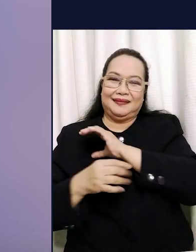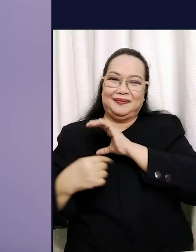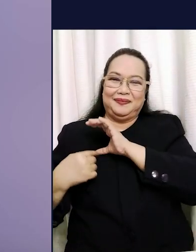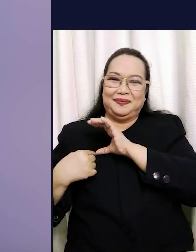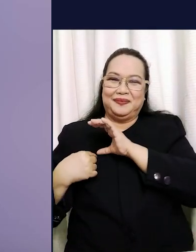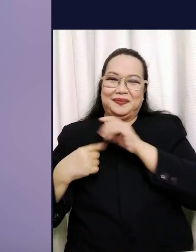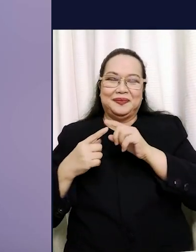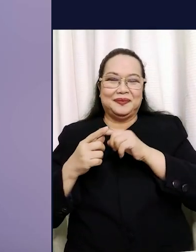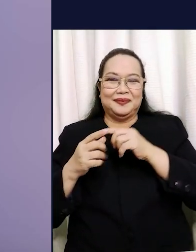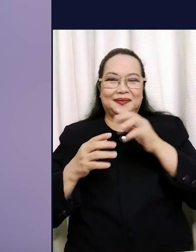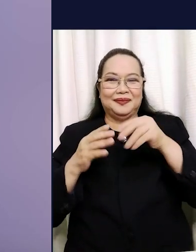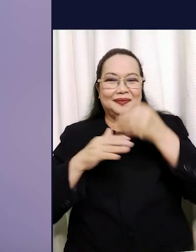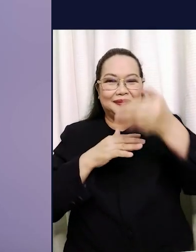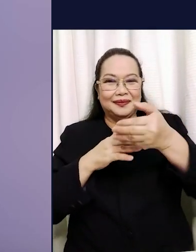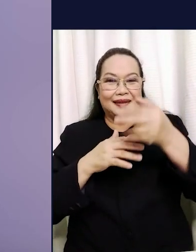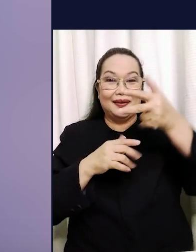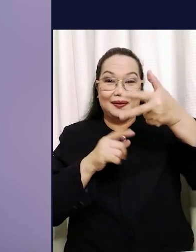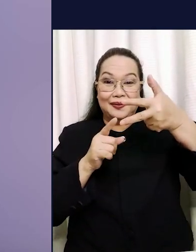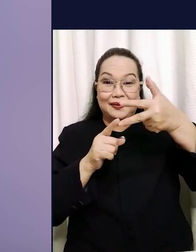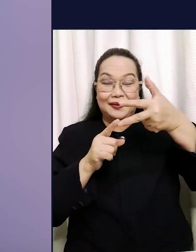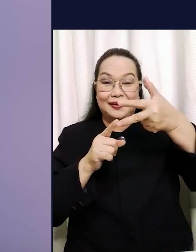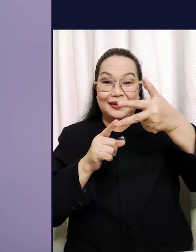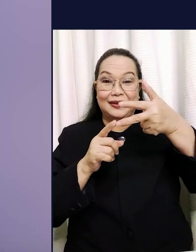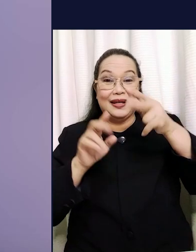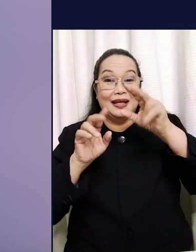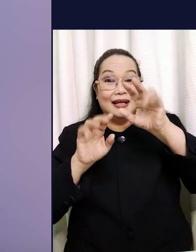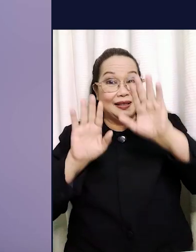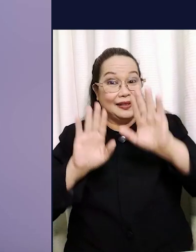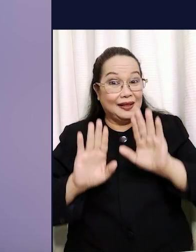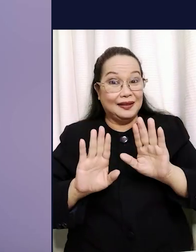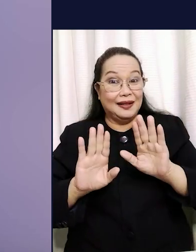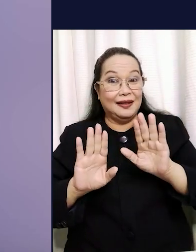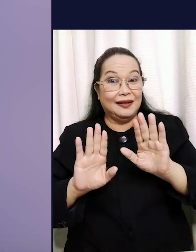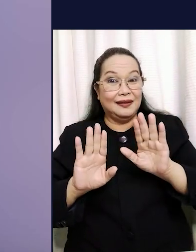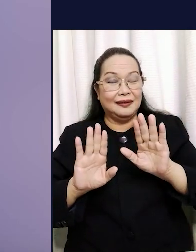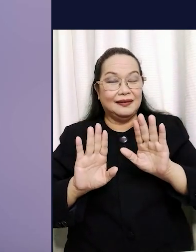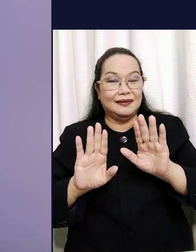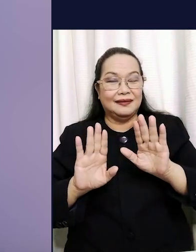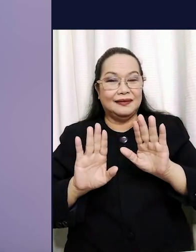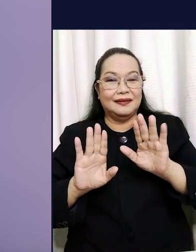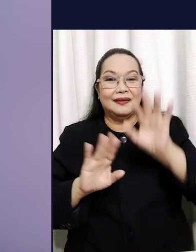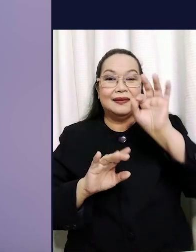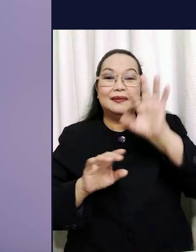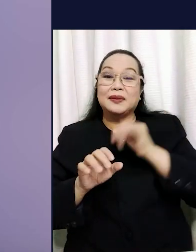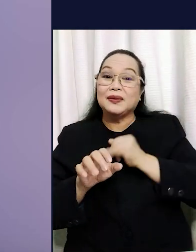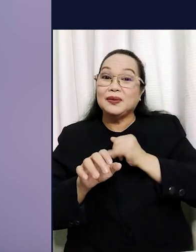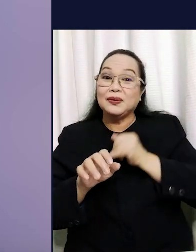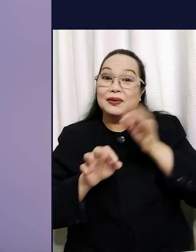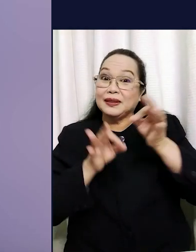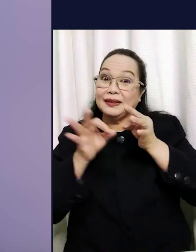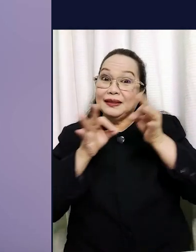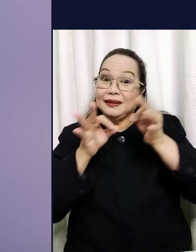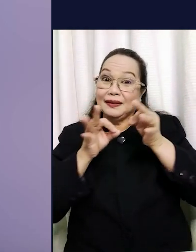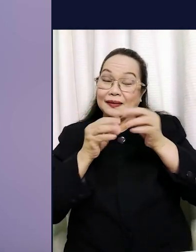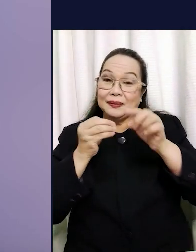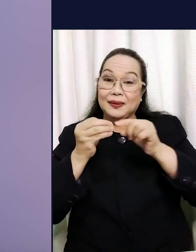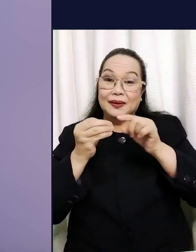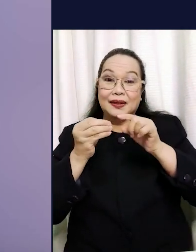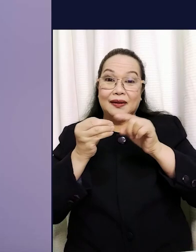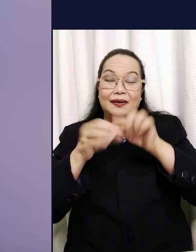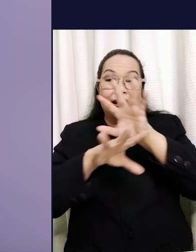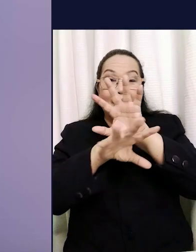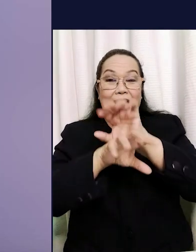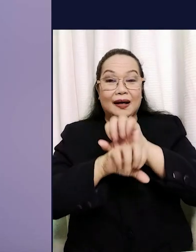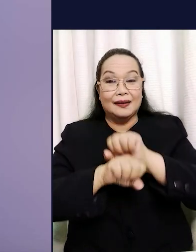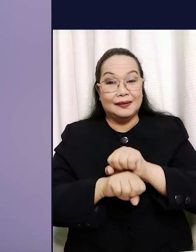Pastor George continued the message about the habits of the heart. Ito yung verses 6 and 7. Yung patuloy